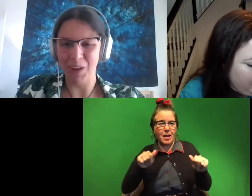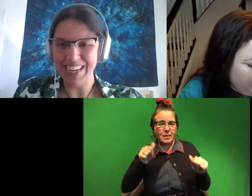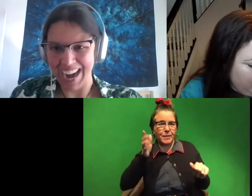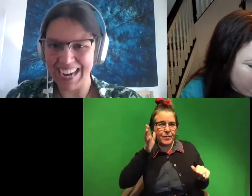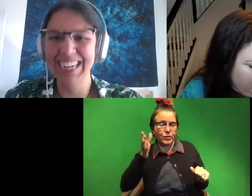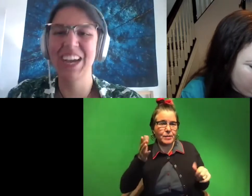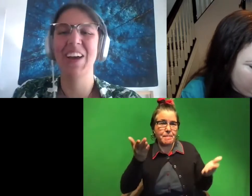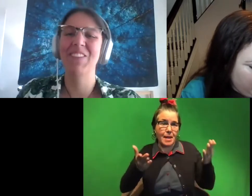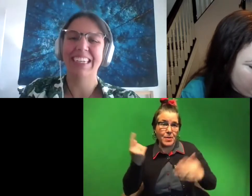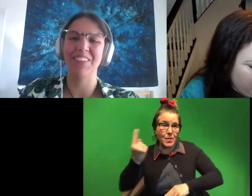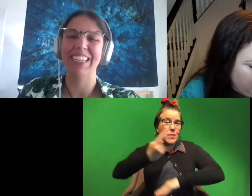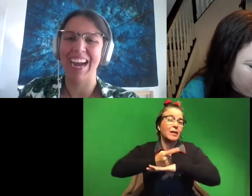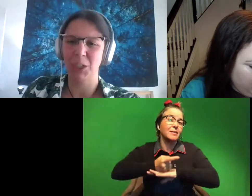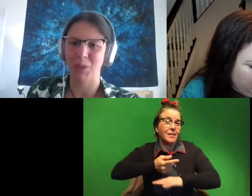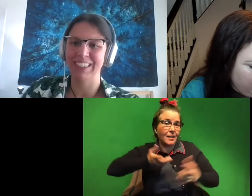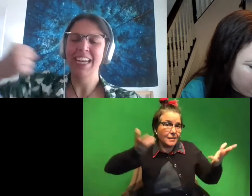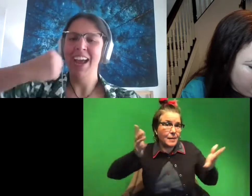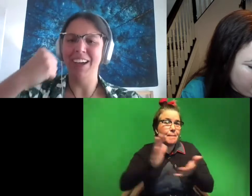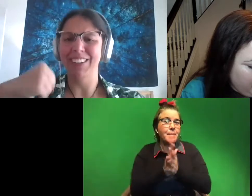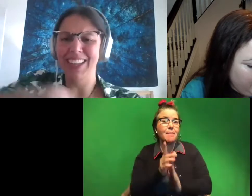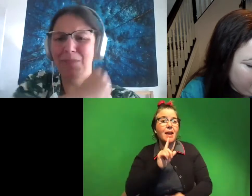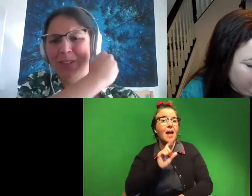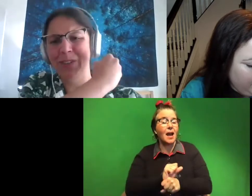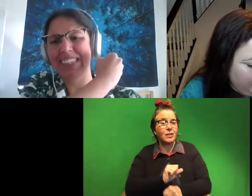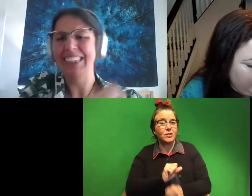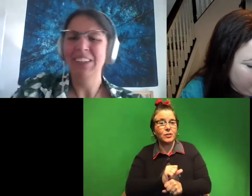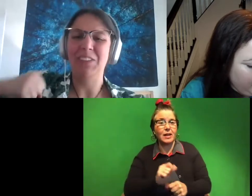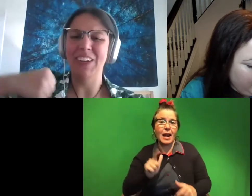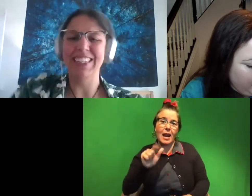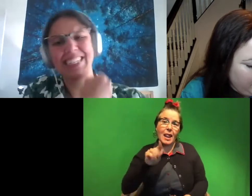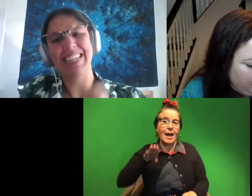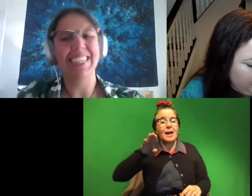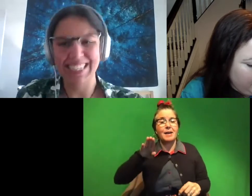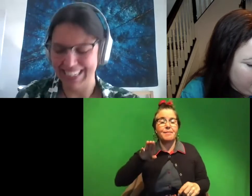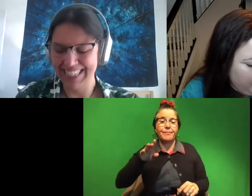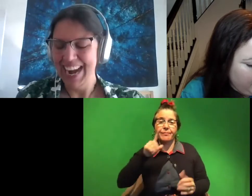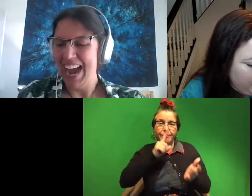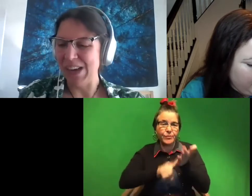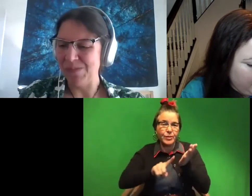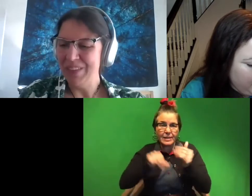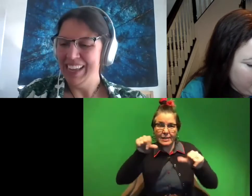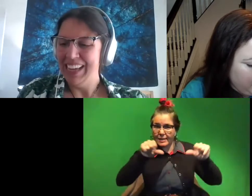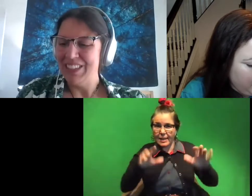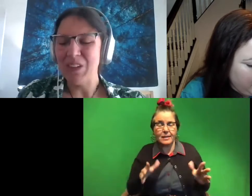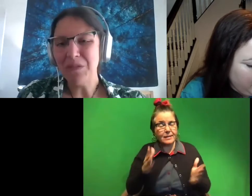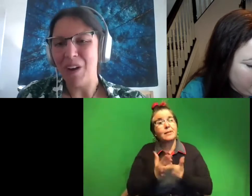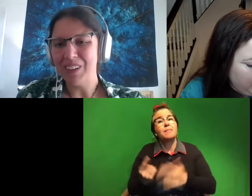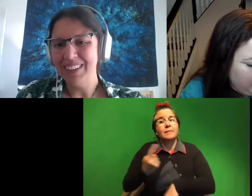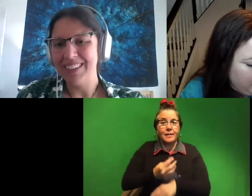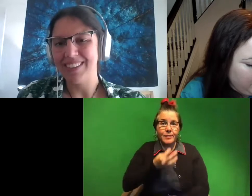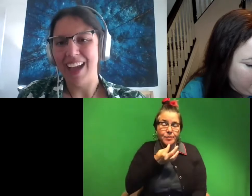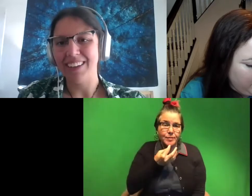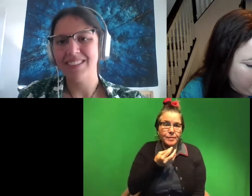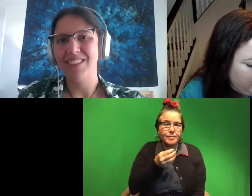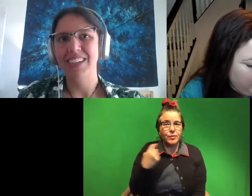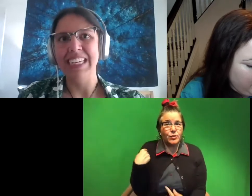maybe one day becoming an actual laboratory forensic scientist. So far,